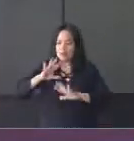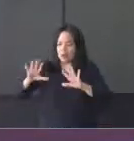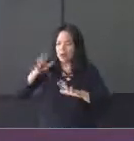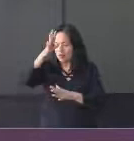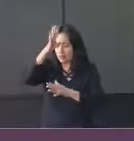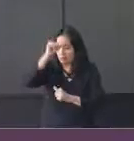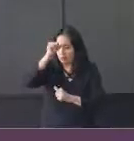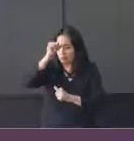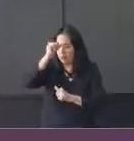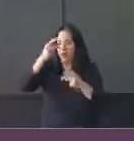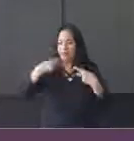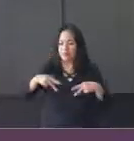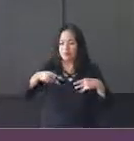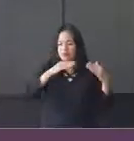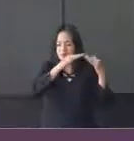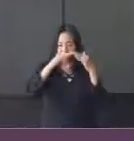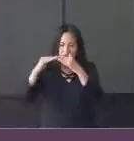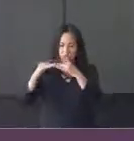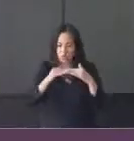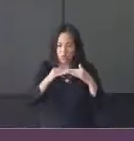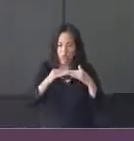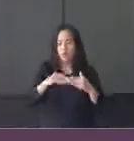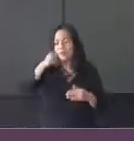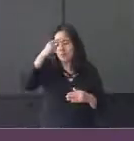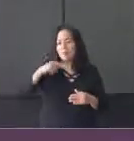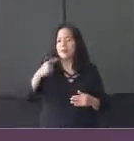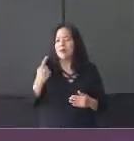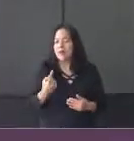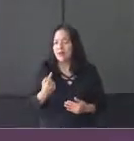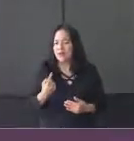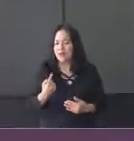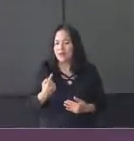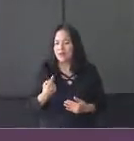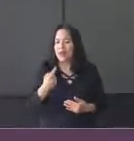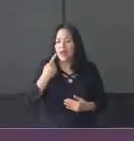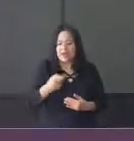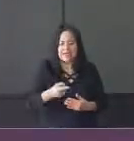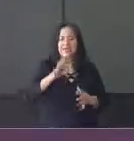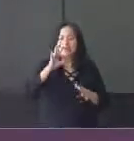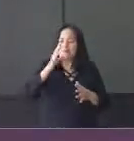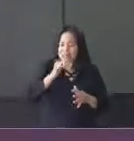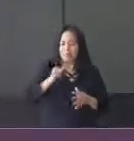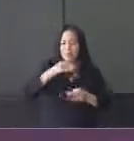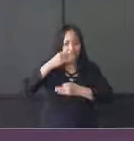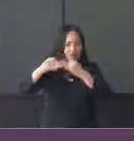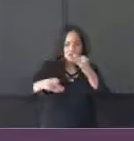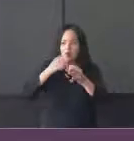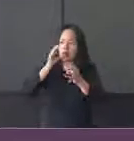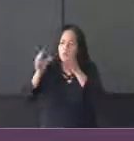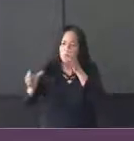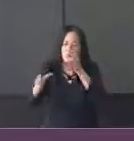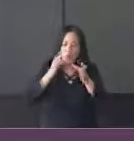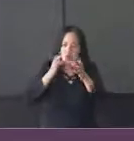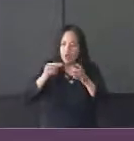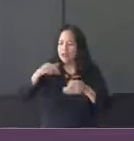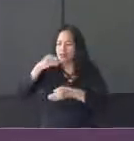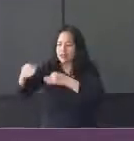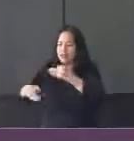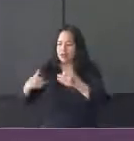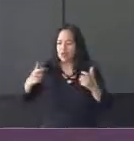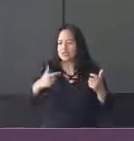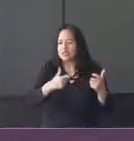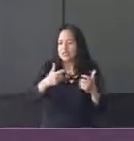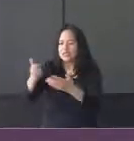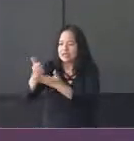City with an agreement for egalitarian treatment, which is to generate these communication networks, this